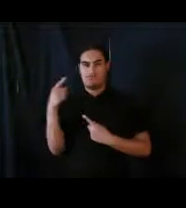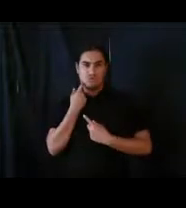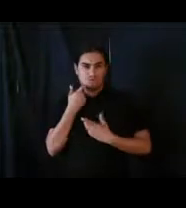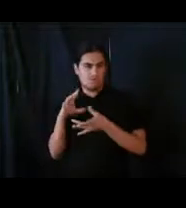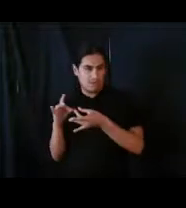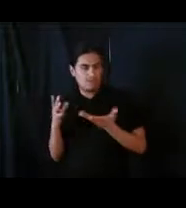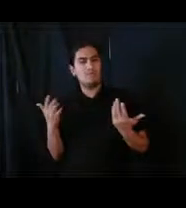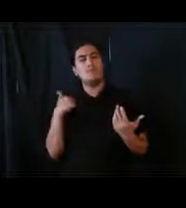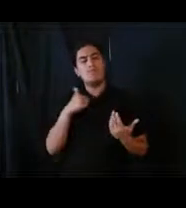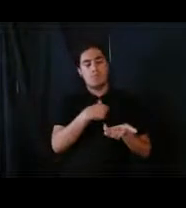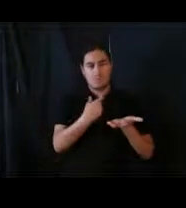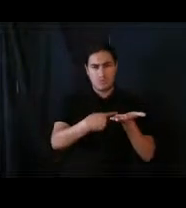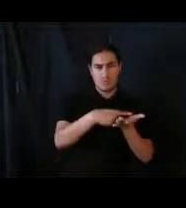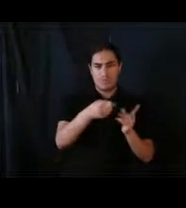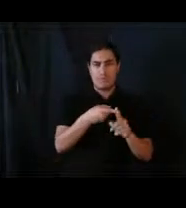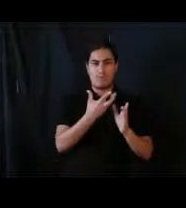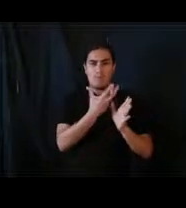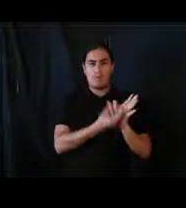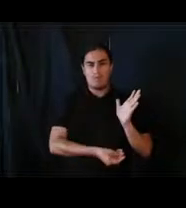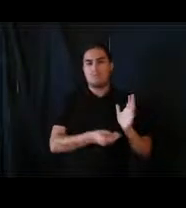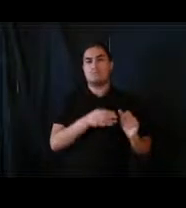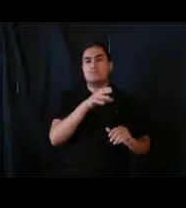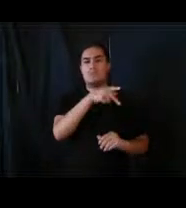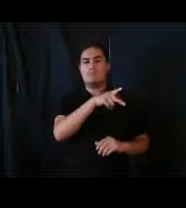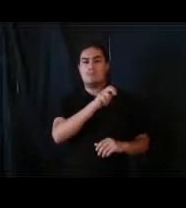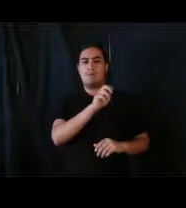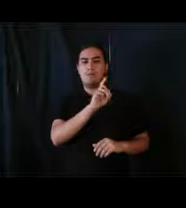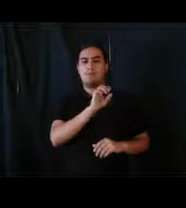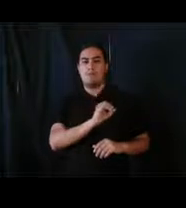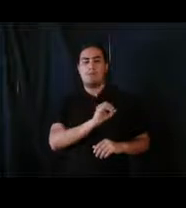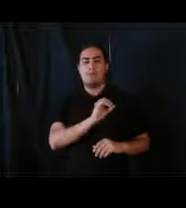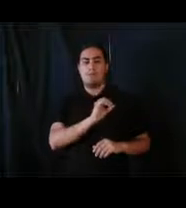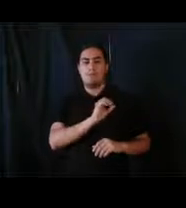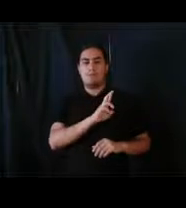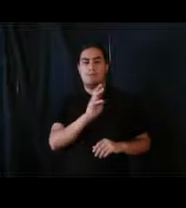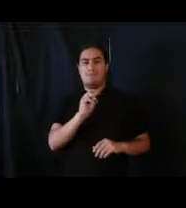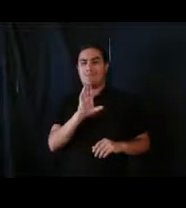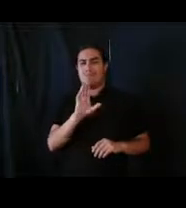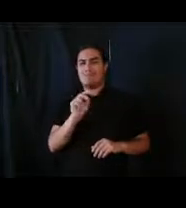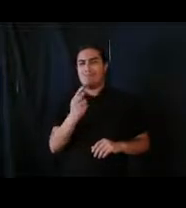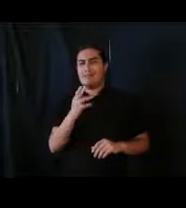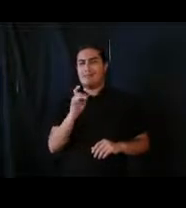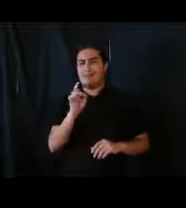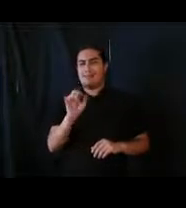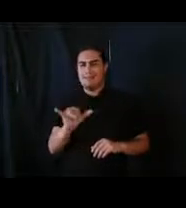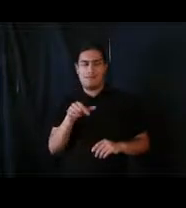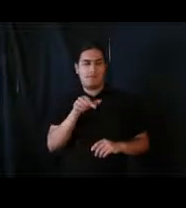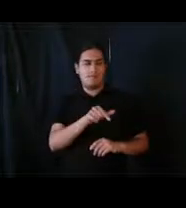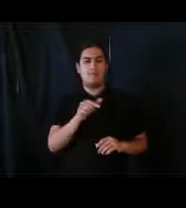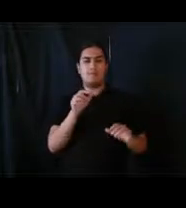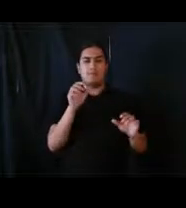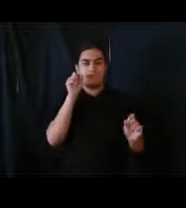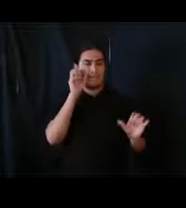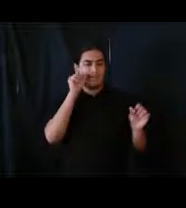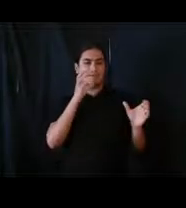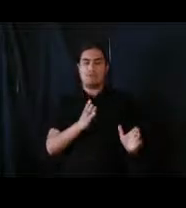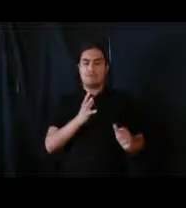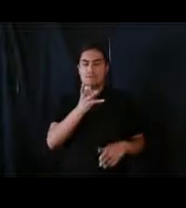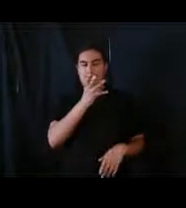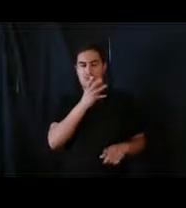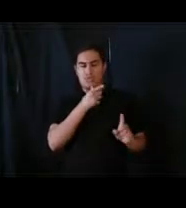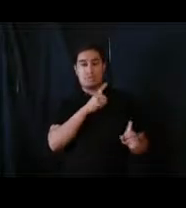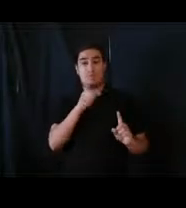were just talking about the loss of quantum machadney and you know an incredible uh person and mother and at that time you may